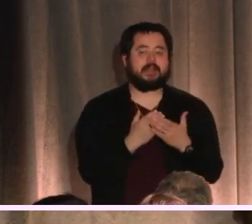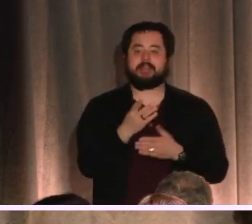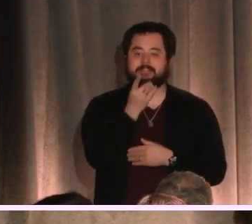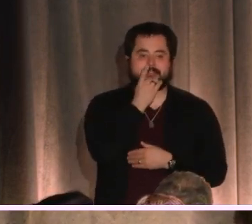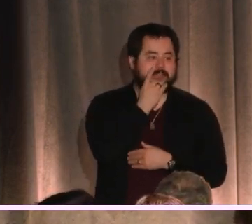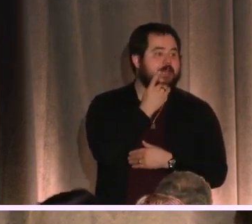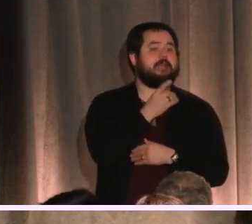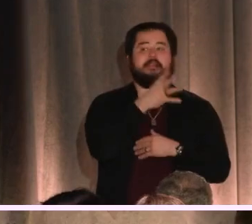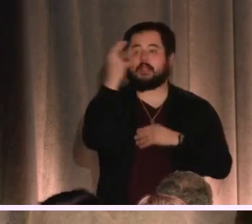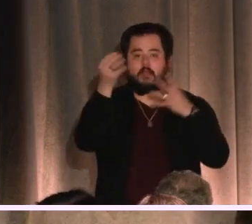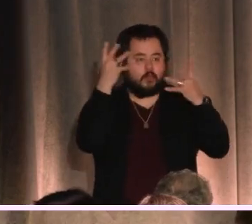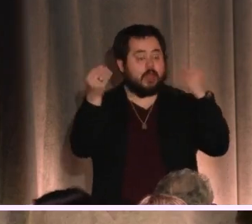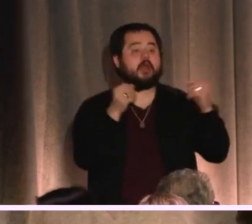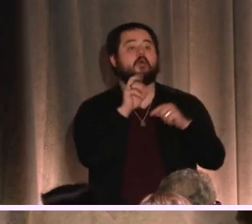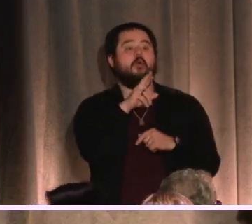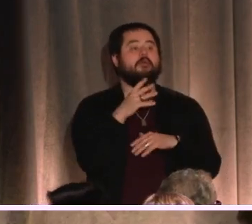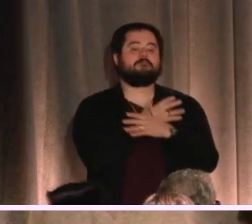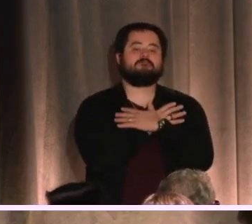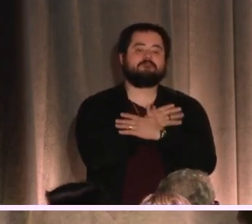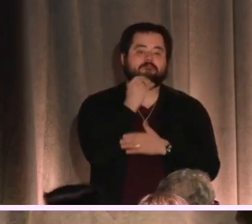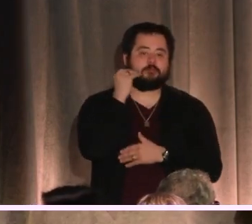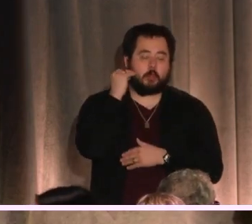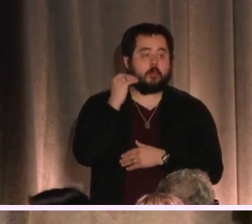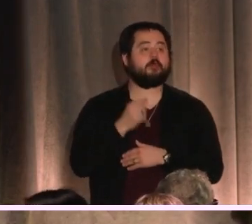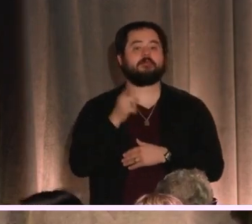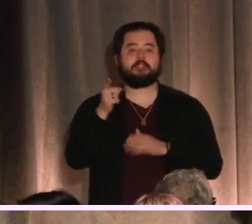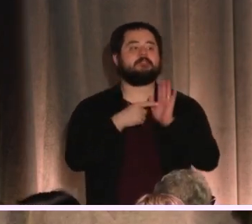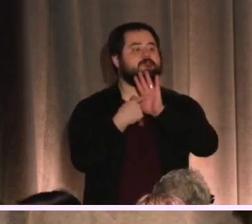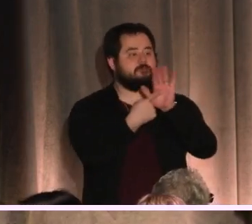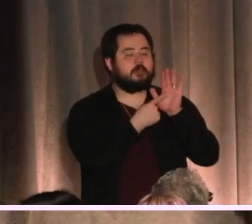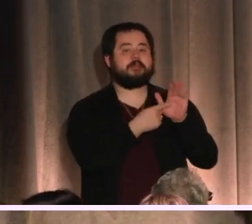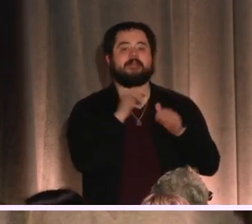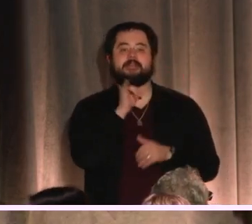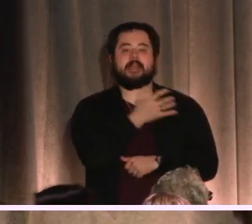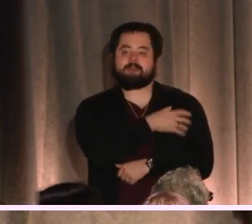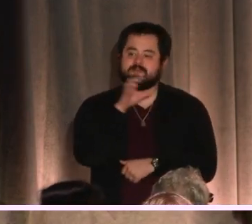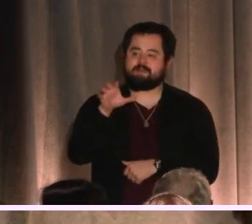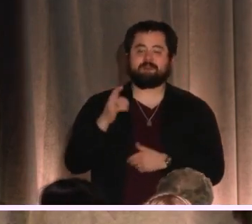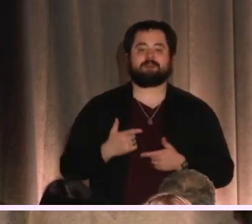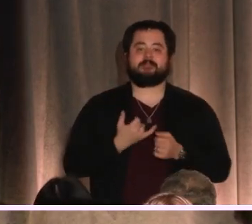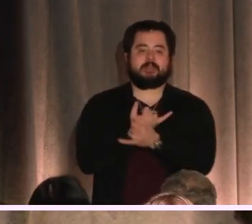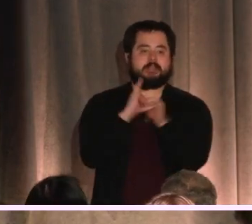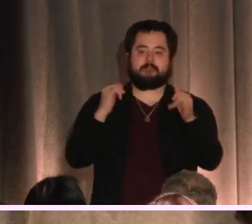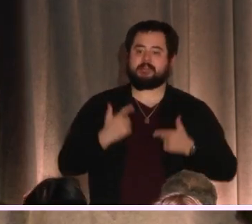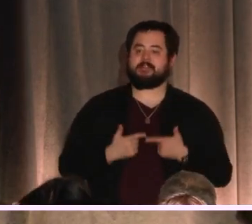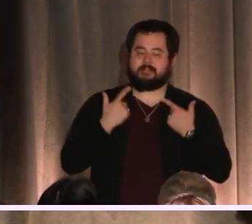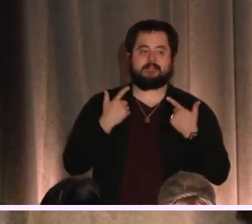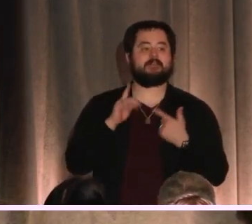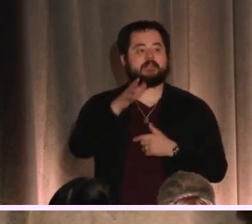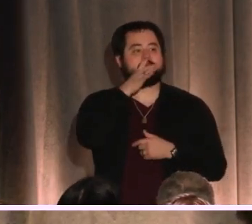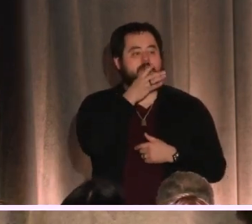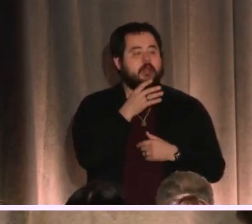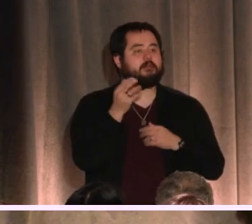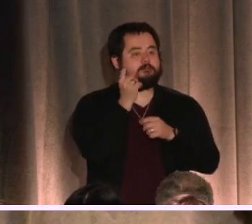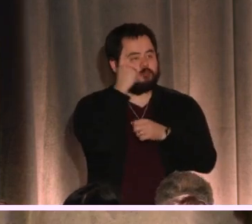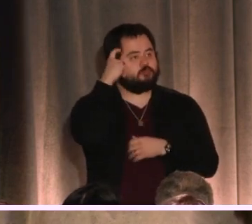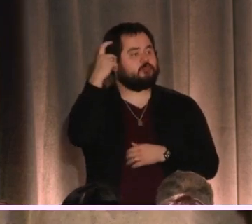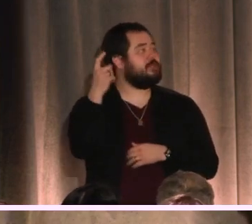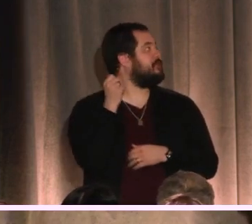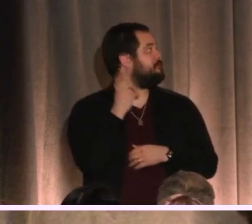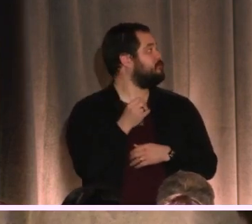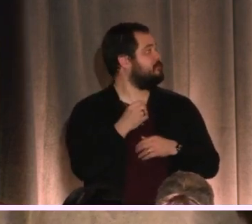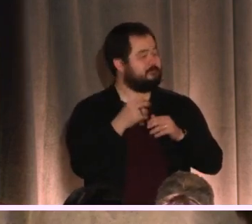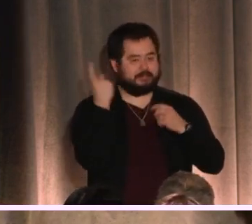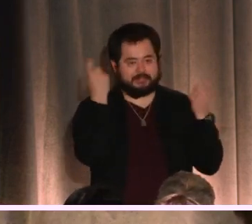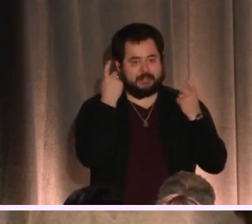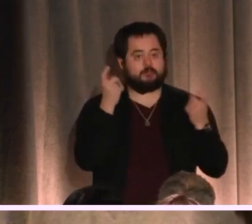John embodies the empowered living his mother dreamed of. And to celebrate Teresa's vision, the Teresa Chime Lee Award for